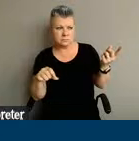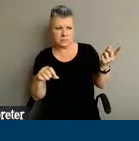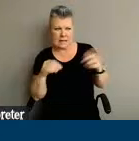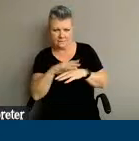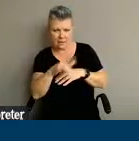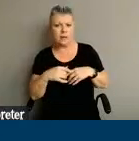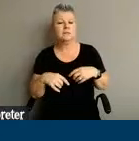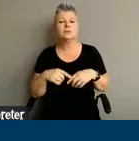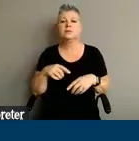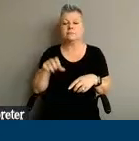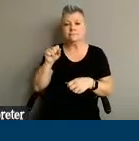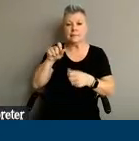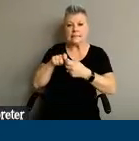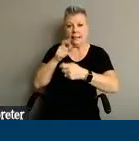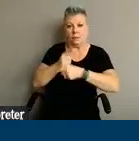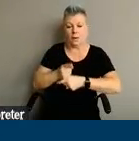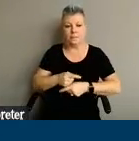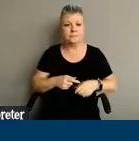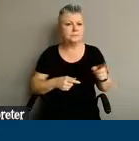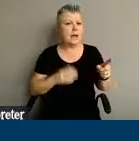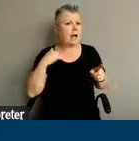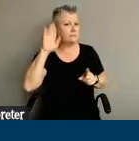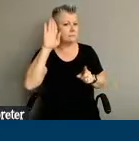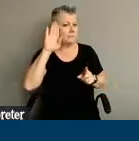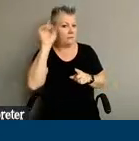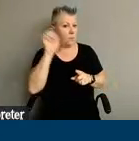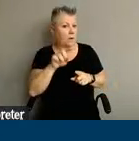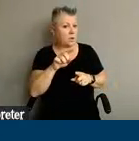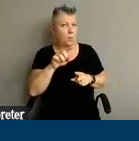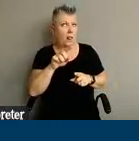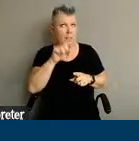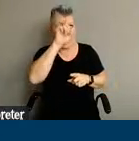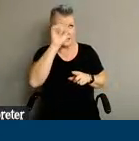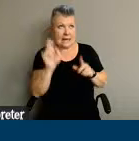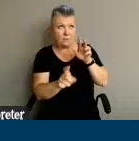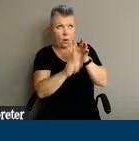I've got a question, or I had a question.